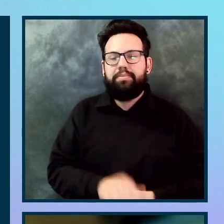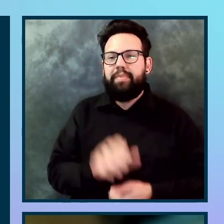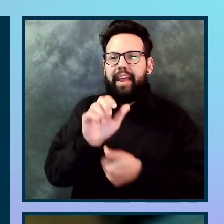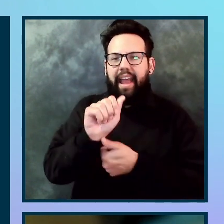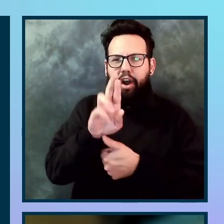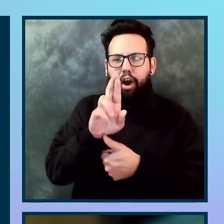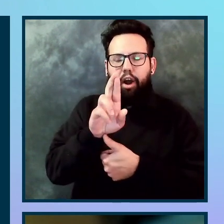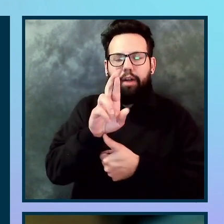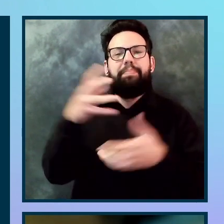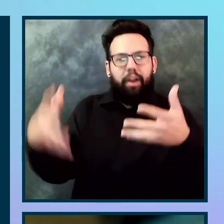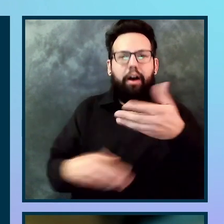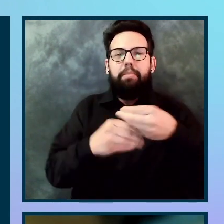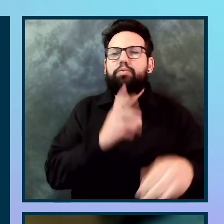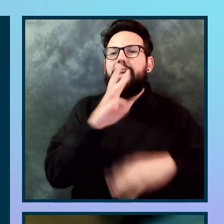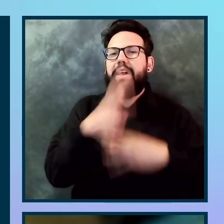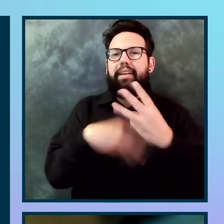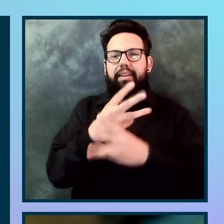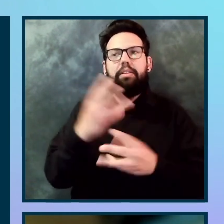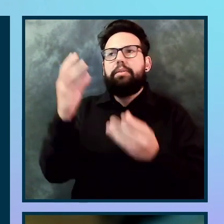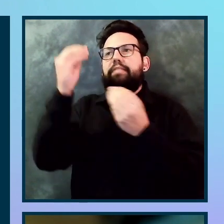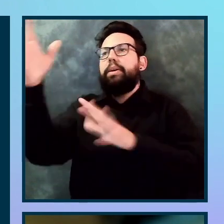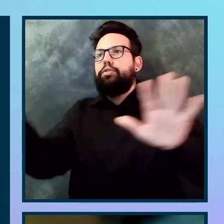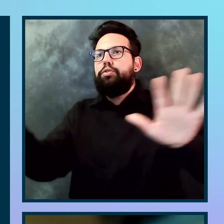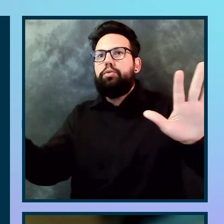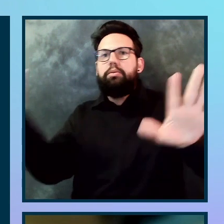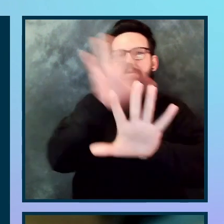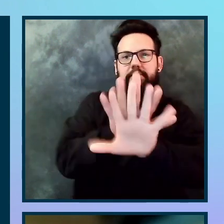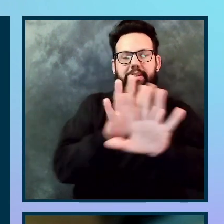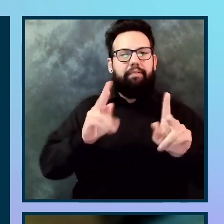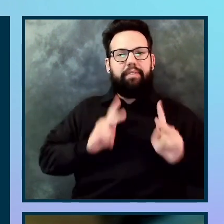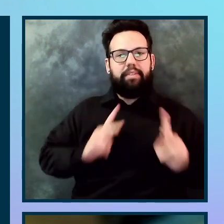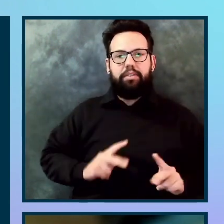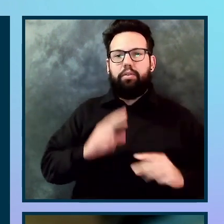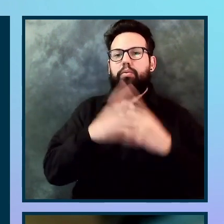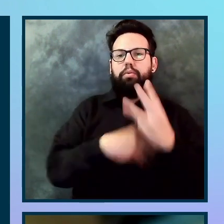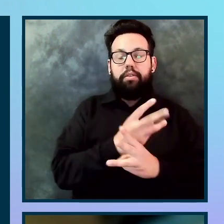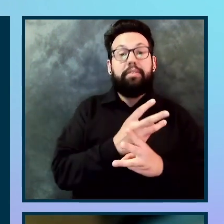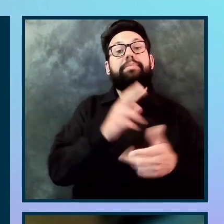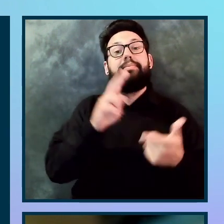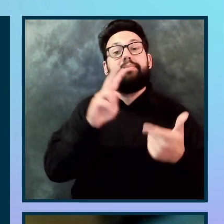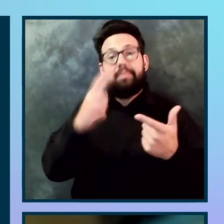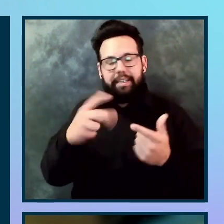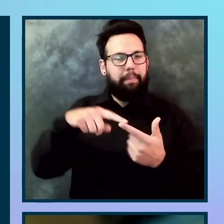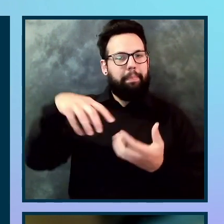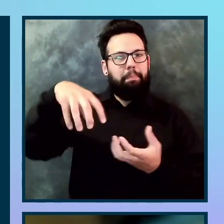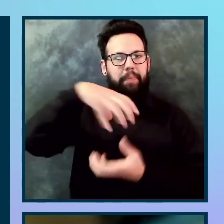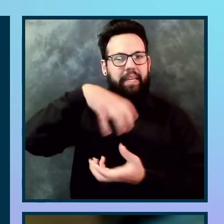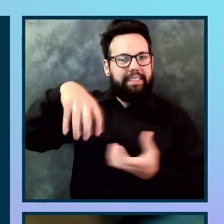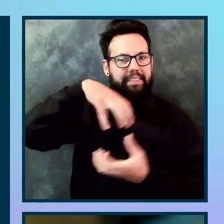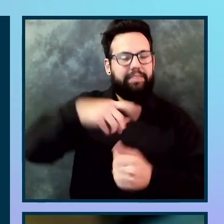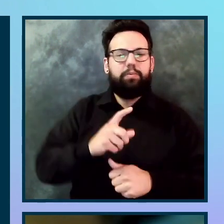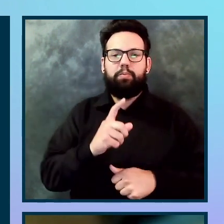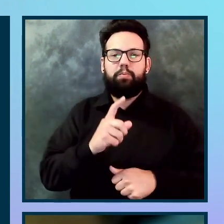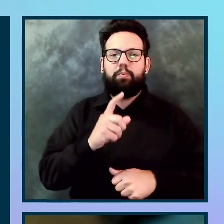digital content placed on top of the physical world. And inside of that, we also have mixed reality. Now, mixed reality is where